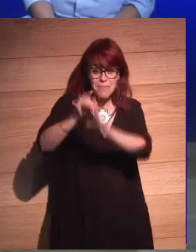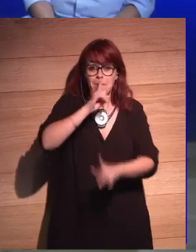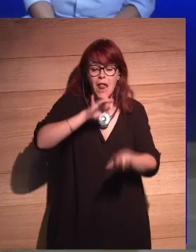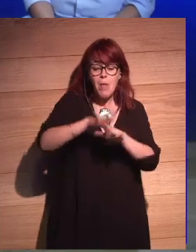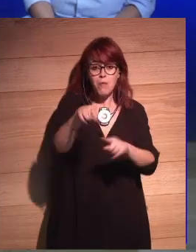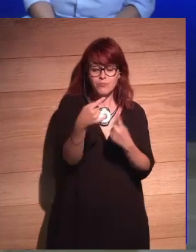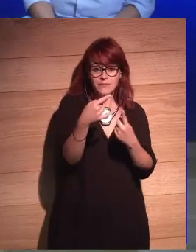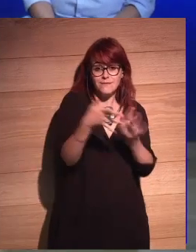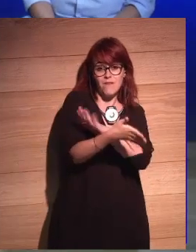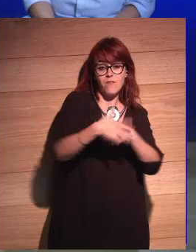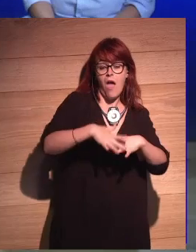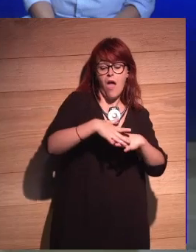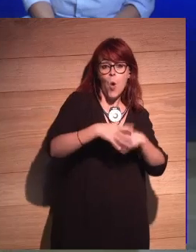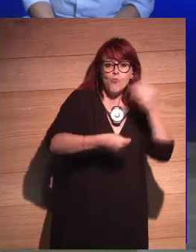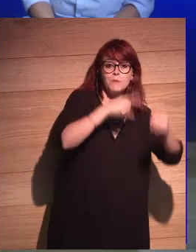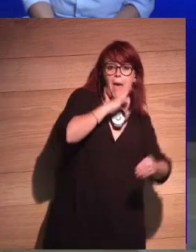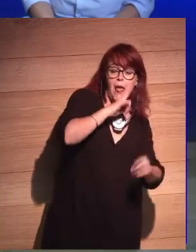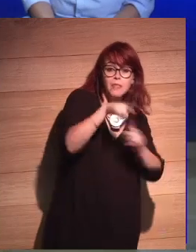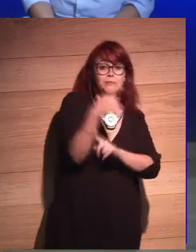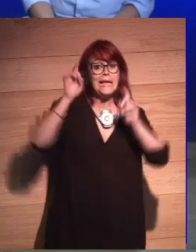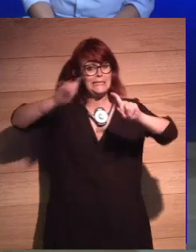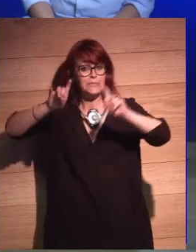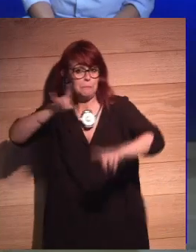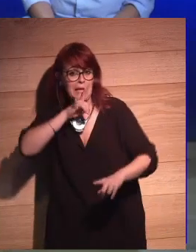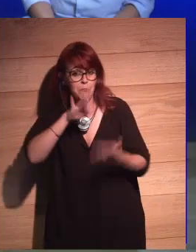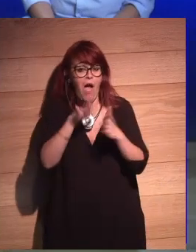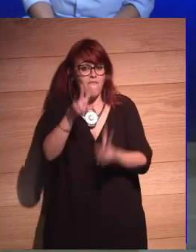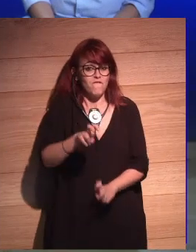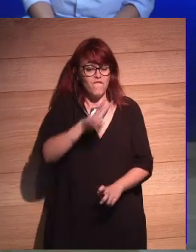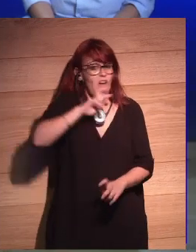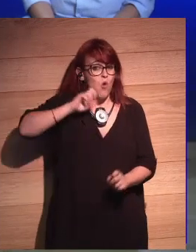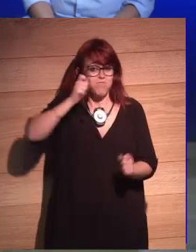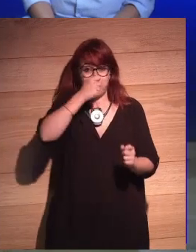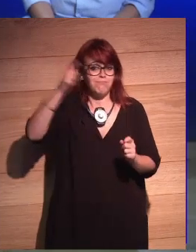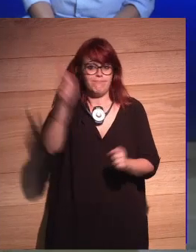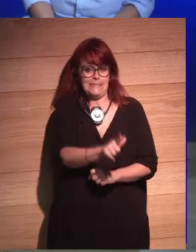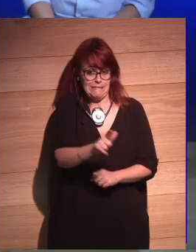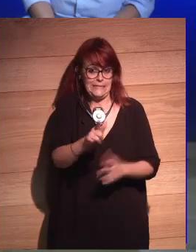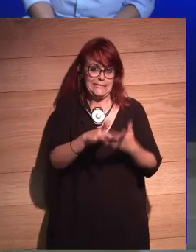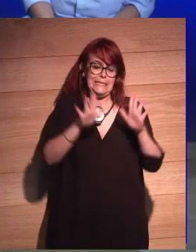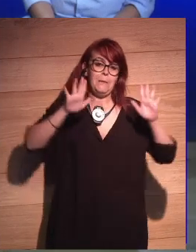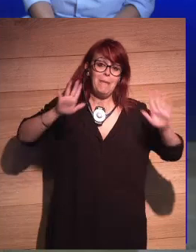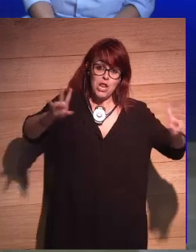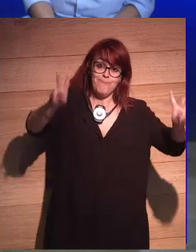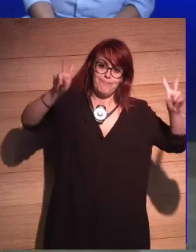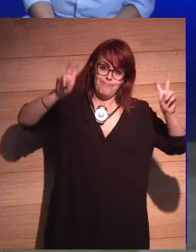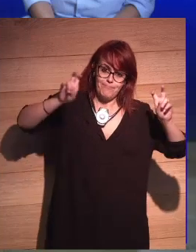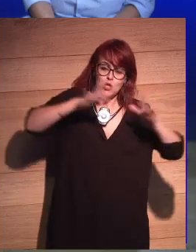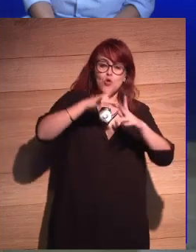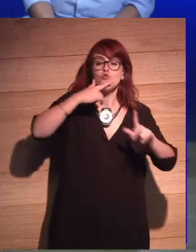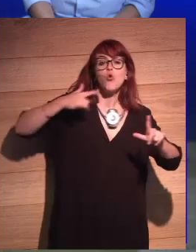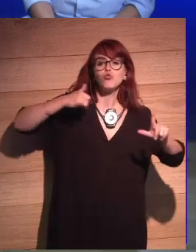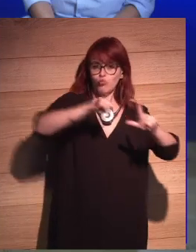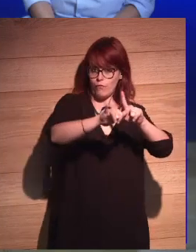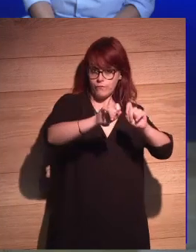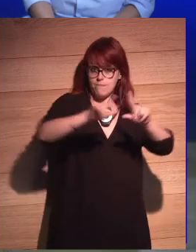practices make that what he's trying to teach has no value. And between